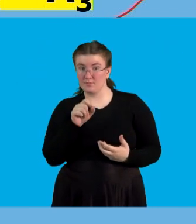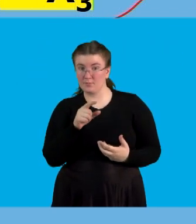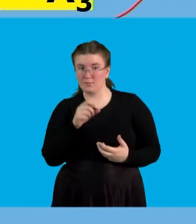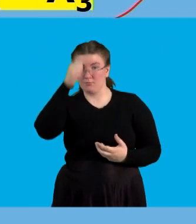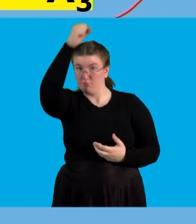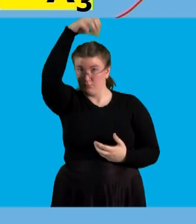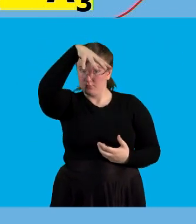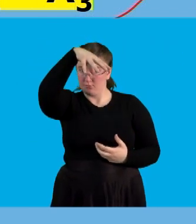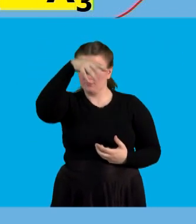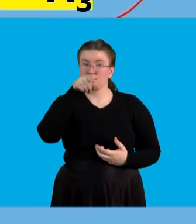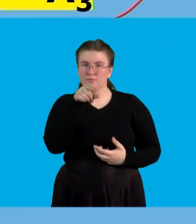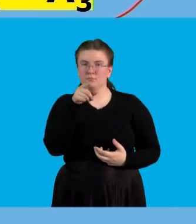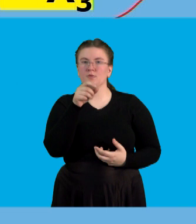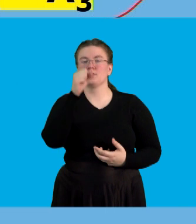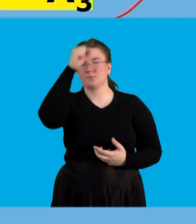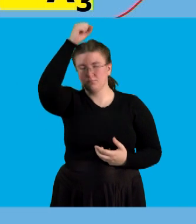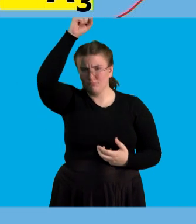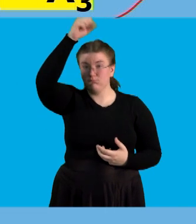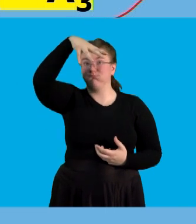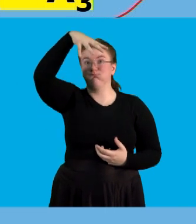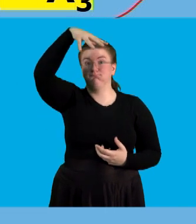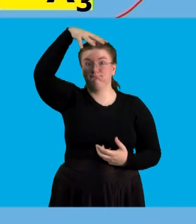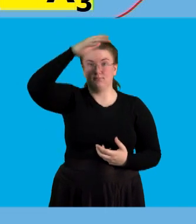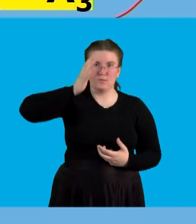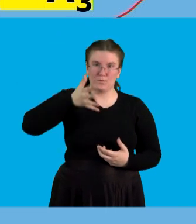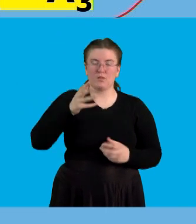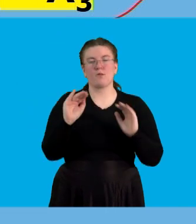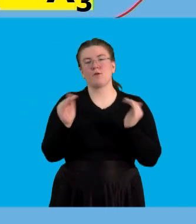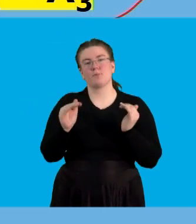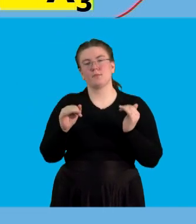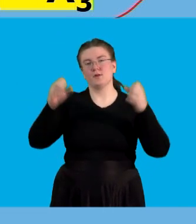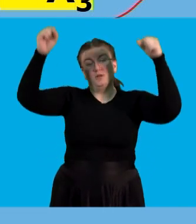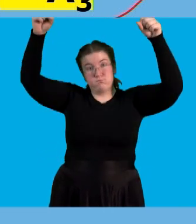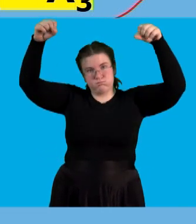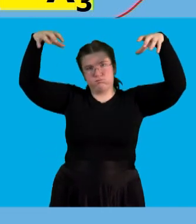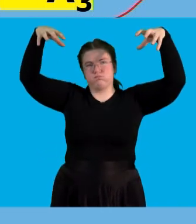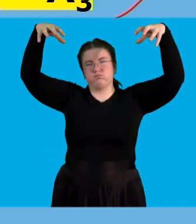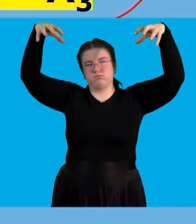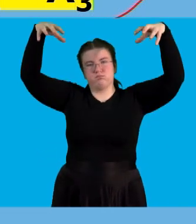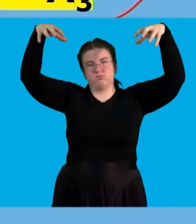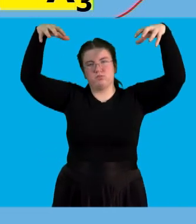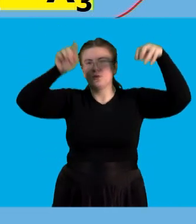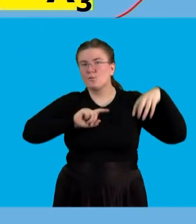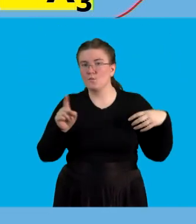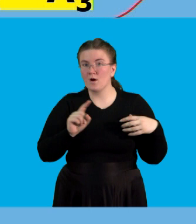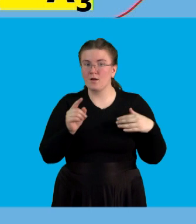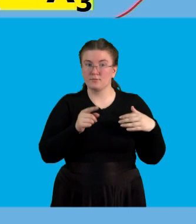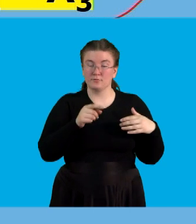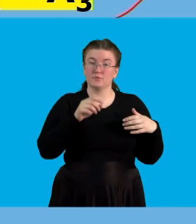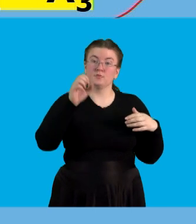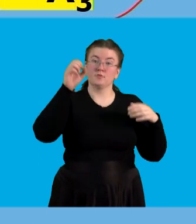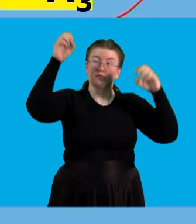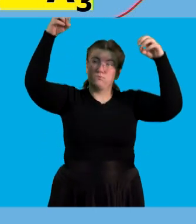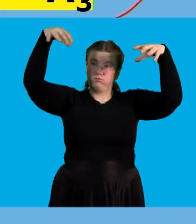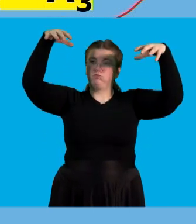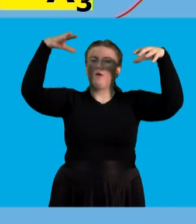bulb is going to be brighter than this electric circuit that has two light bulbs, because there's more resistance on this